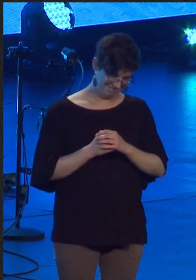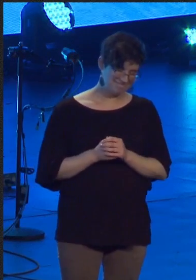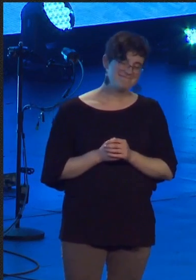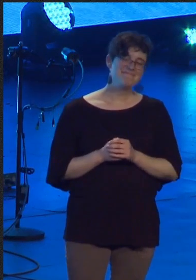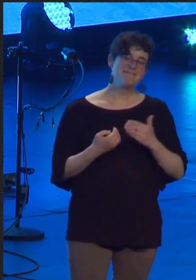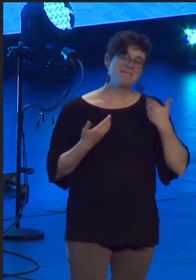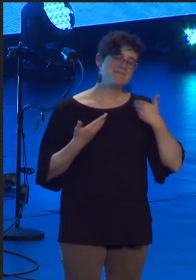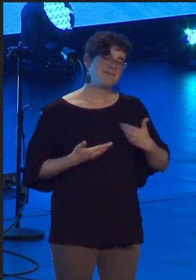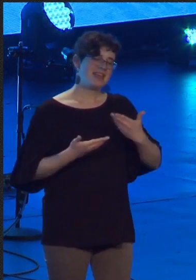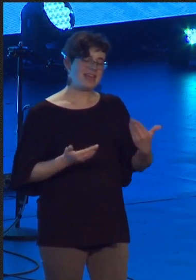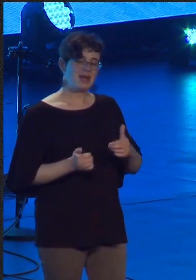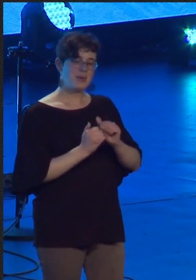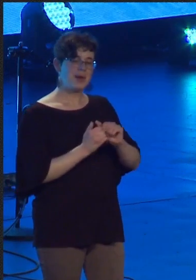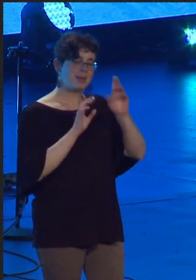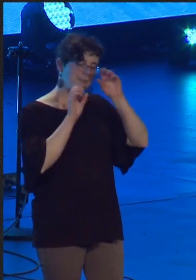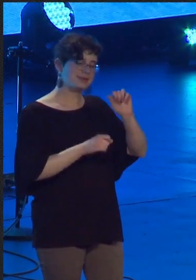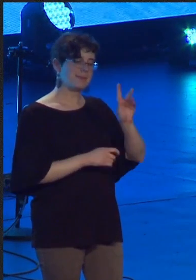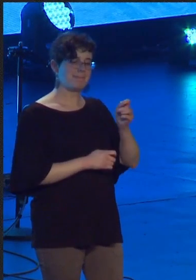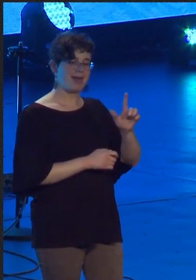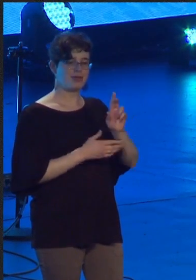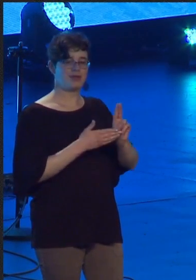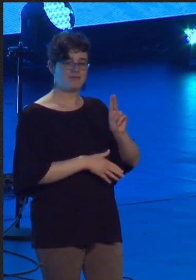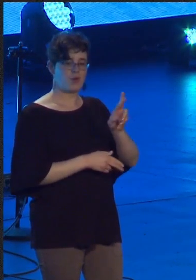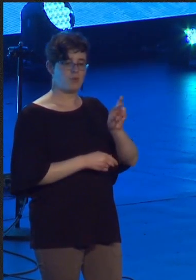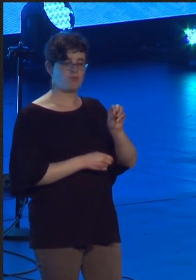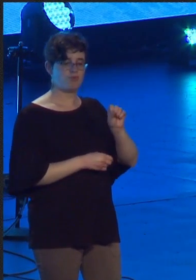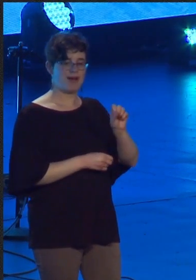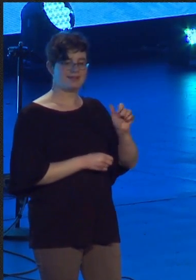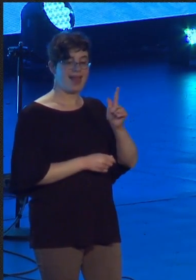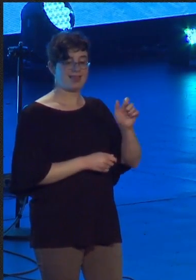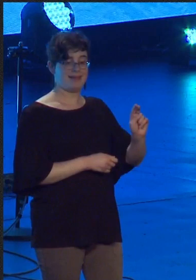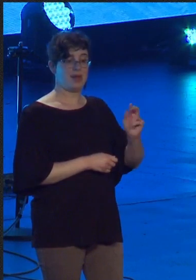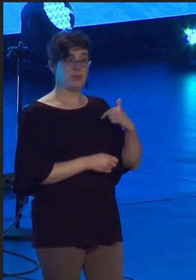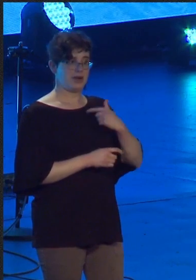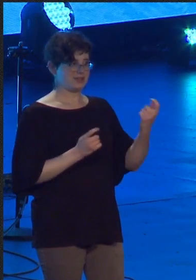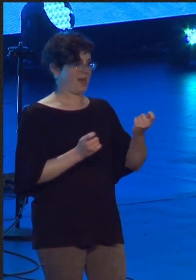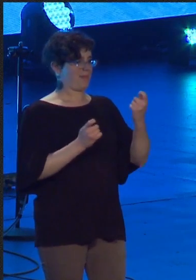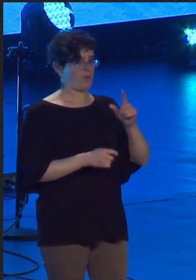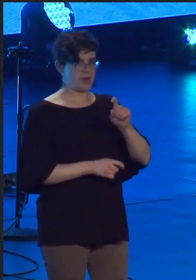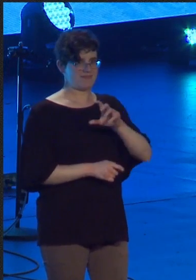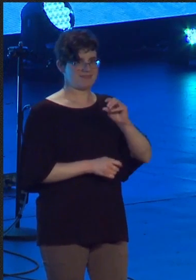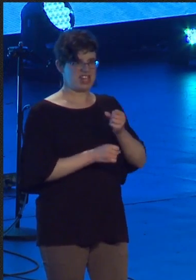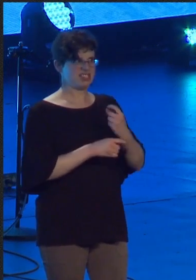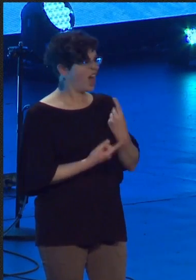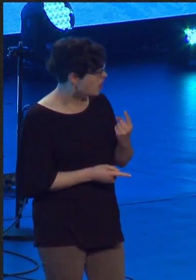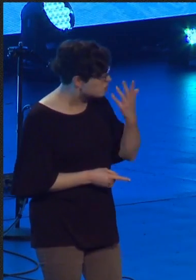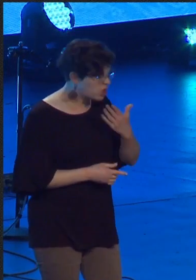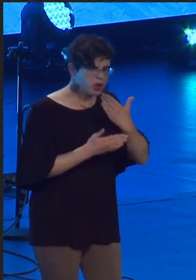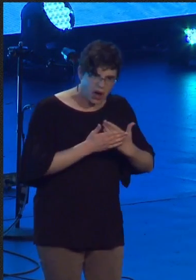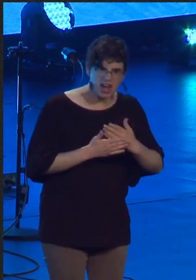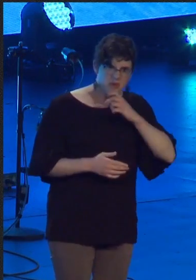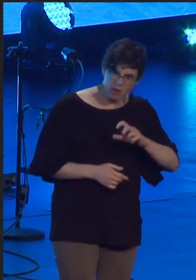I'm here with the president of Bethel University, Ross Allen, and we're celebrating 150 years together, and you look good for 150 years.